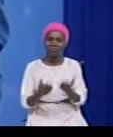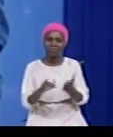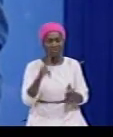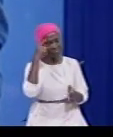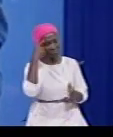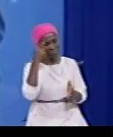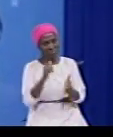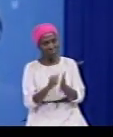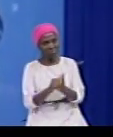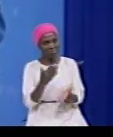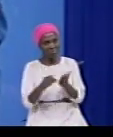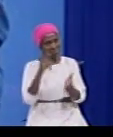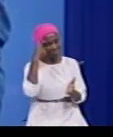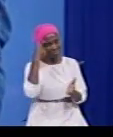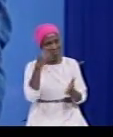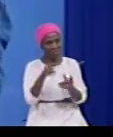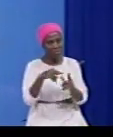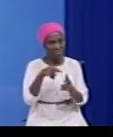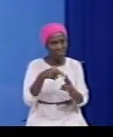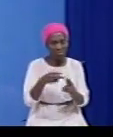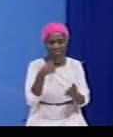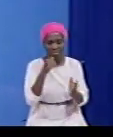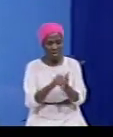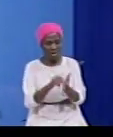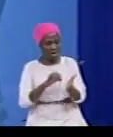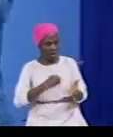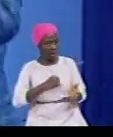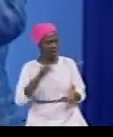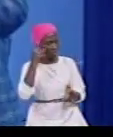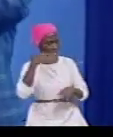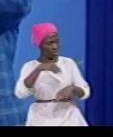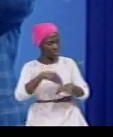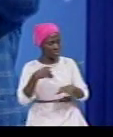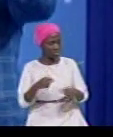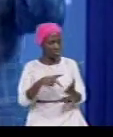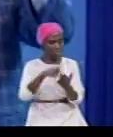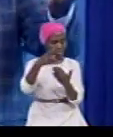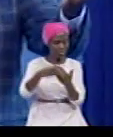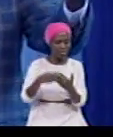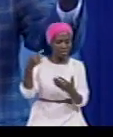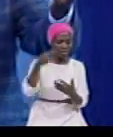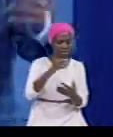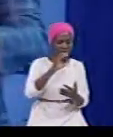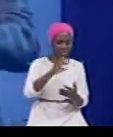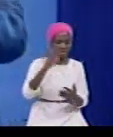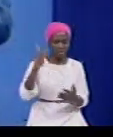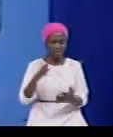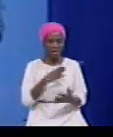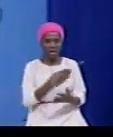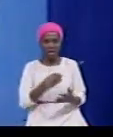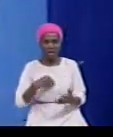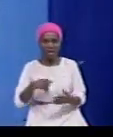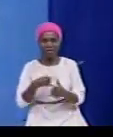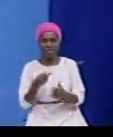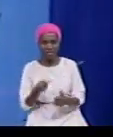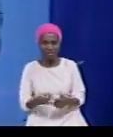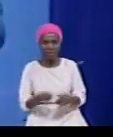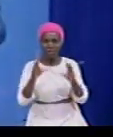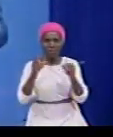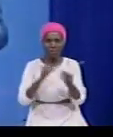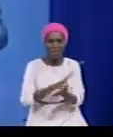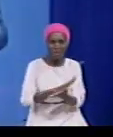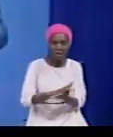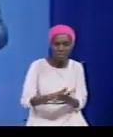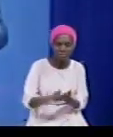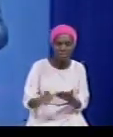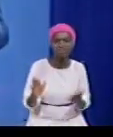crusade, I washed at the GCK, and then we go on and on and on, and there's no cleansing of the word,